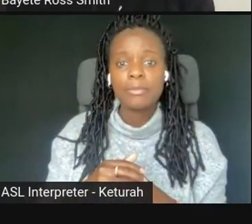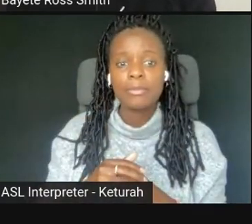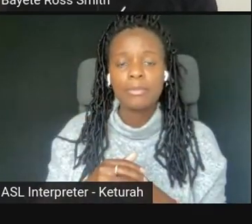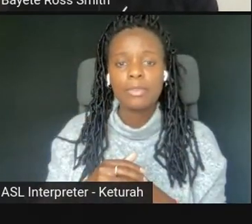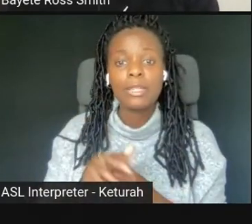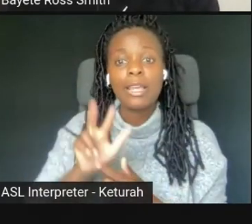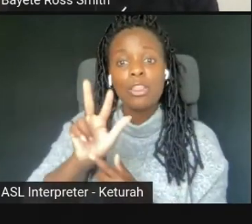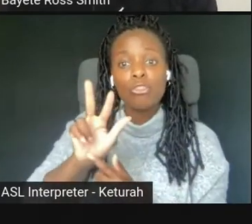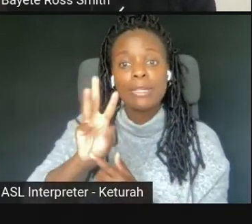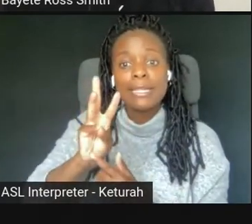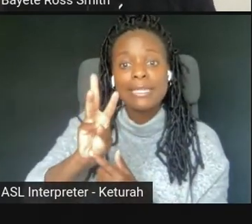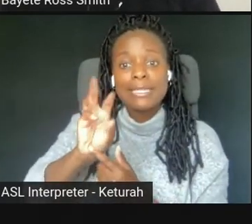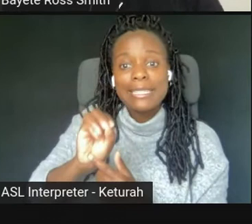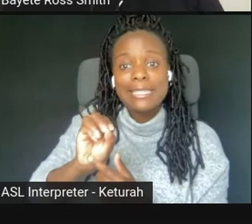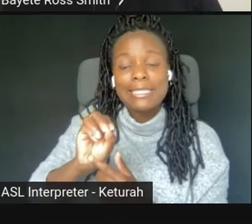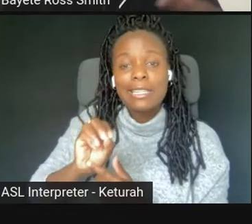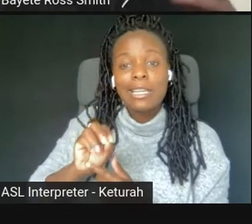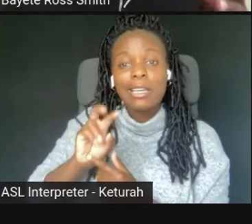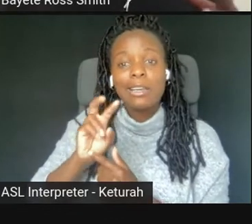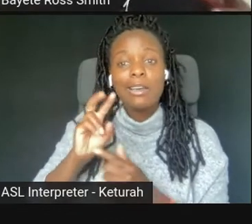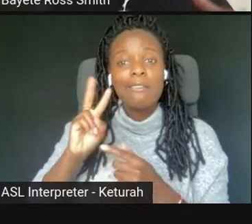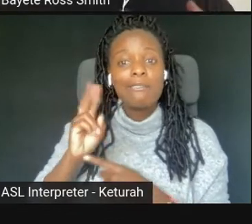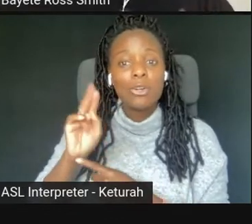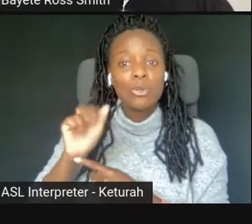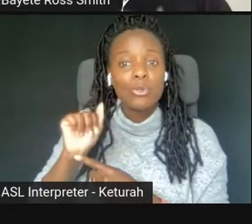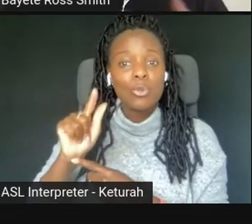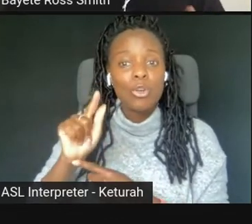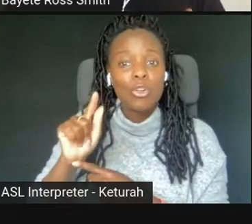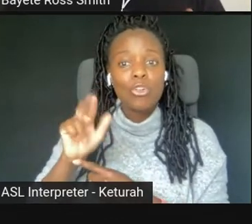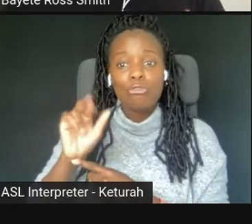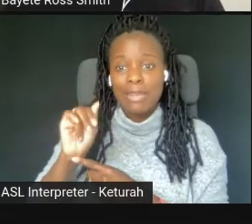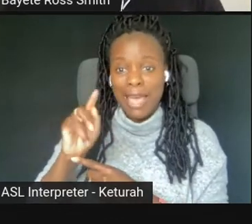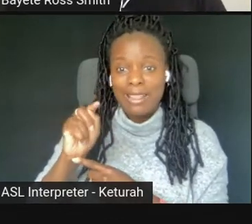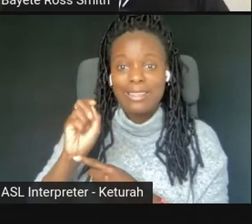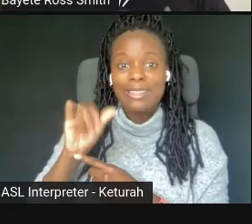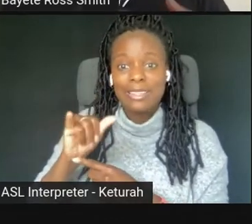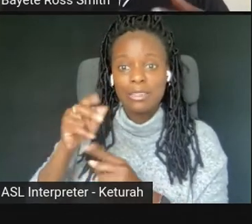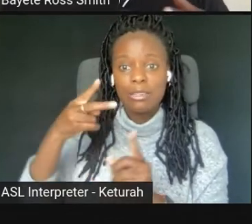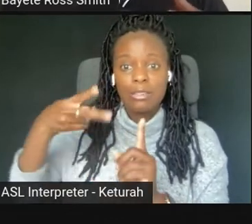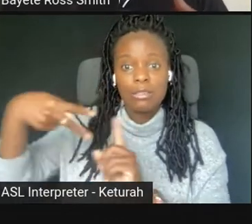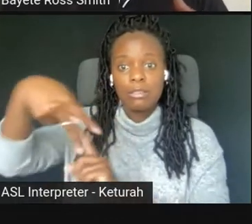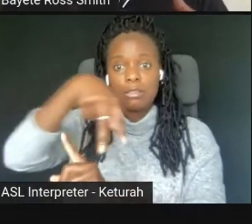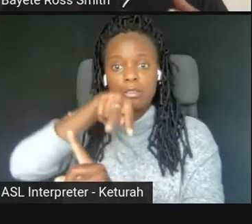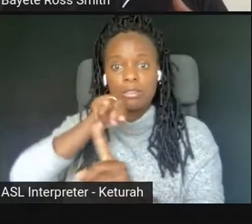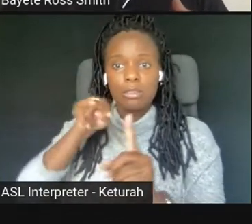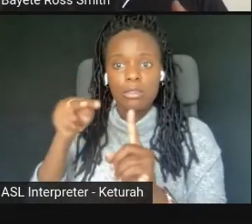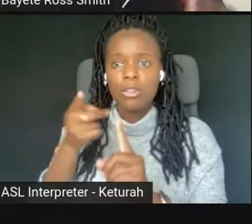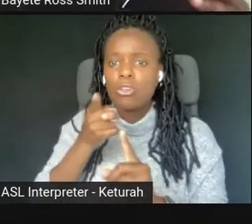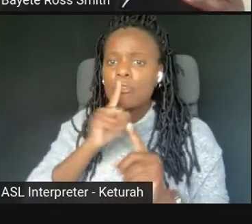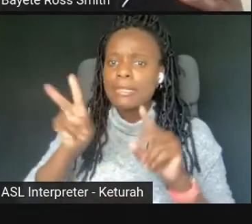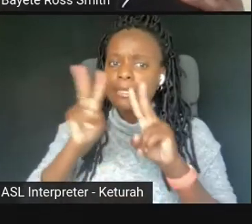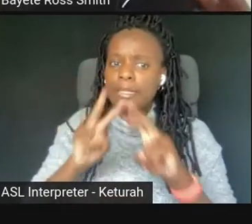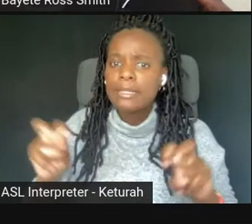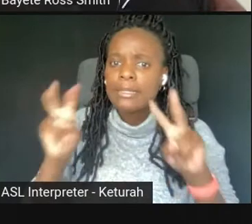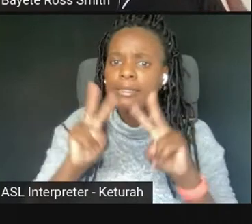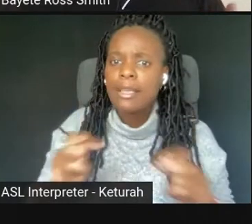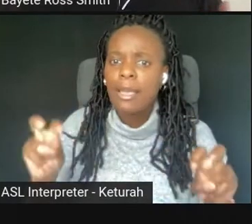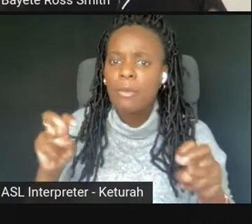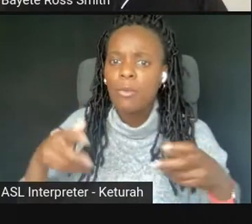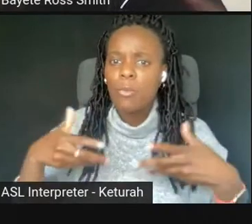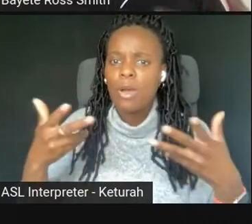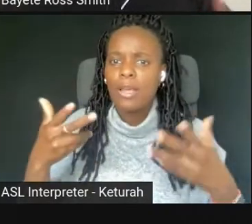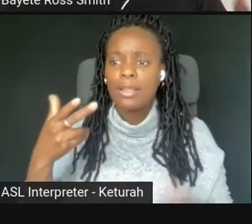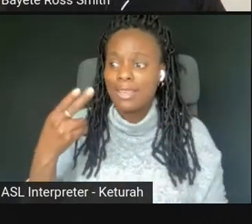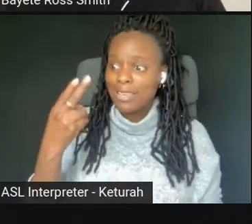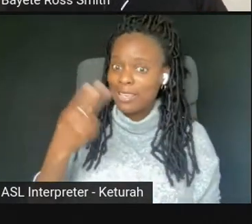virtual reality video in order to examine the idea of historic